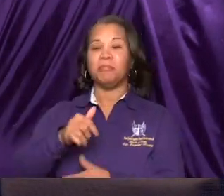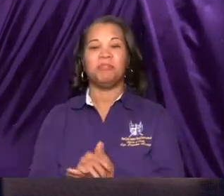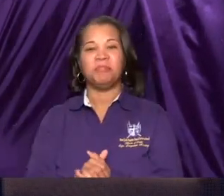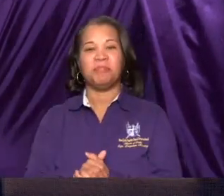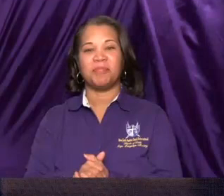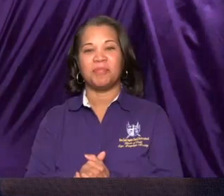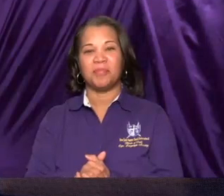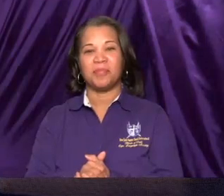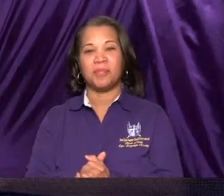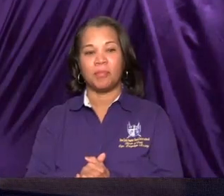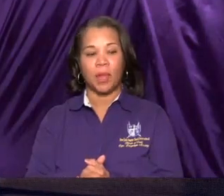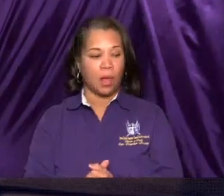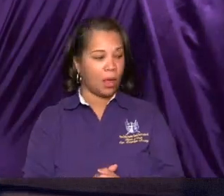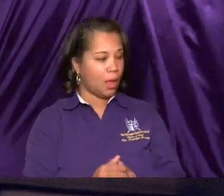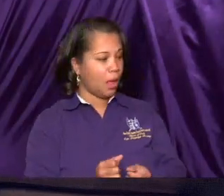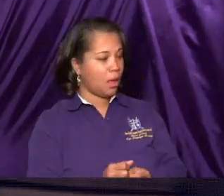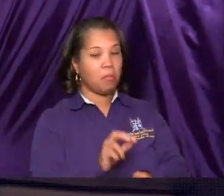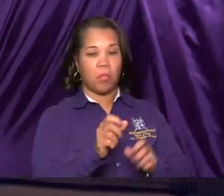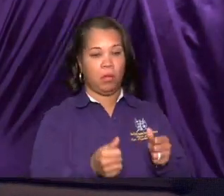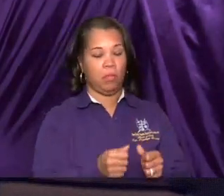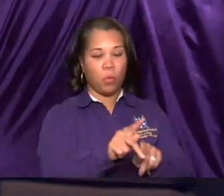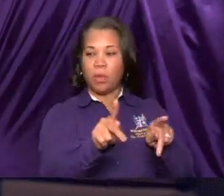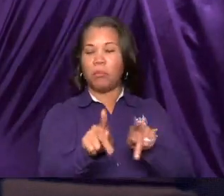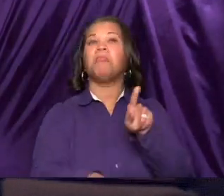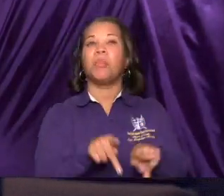left in rejection publicly,